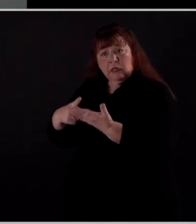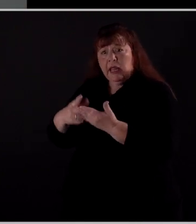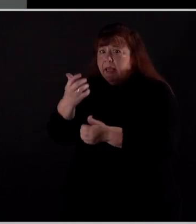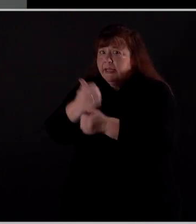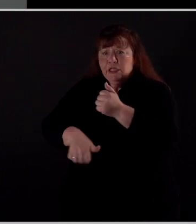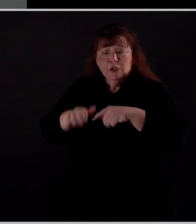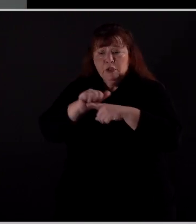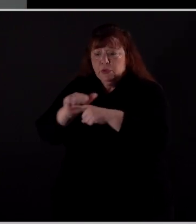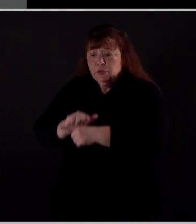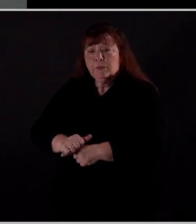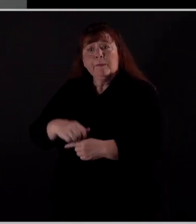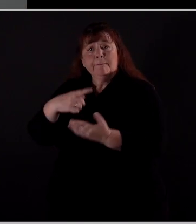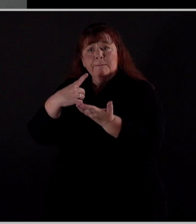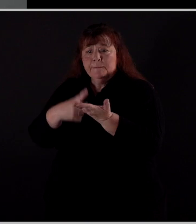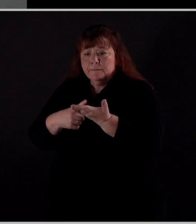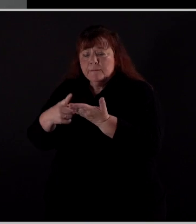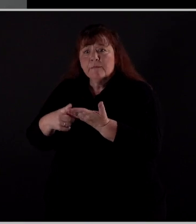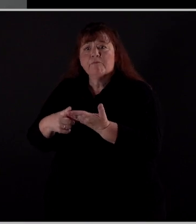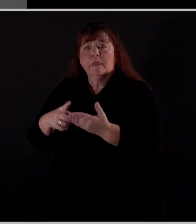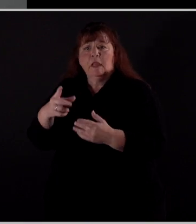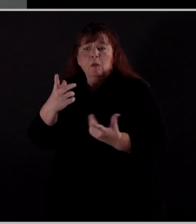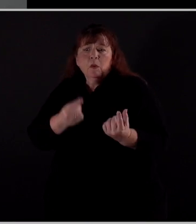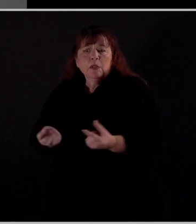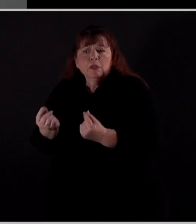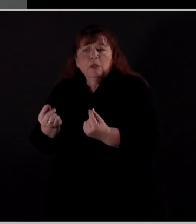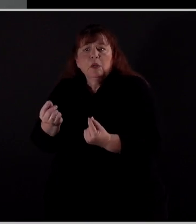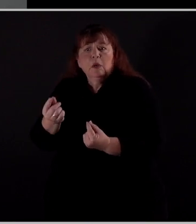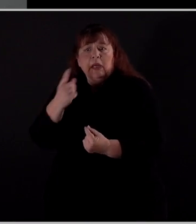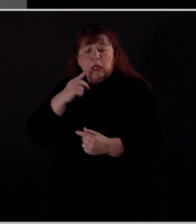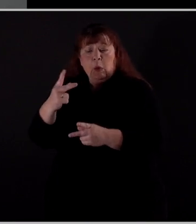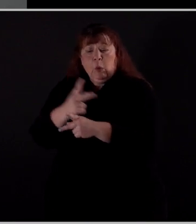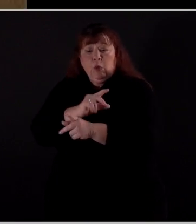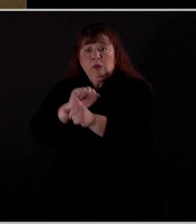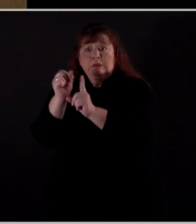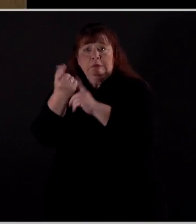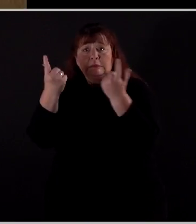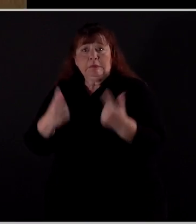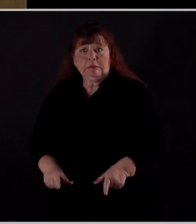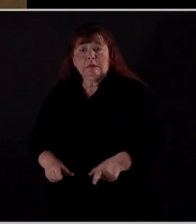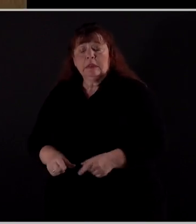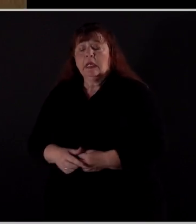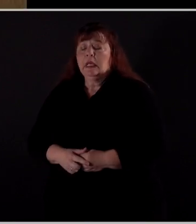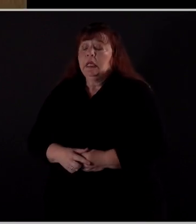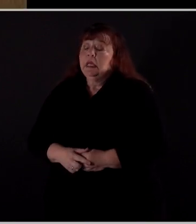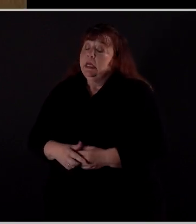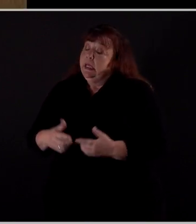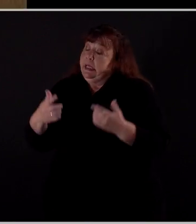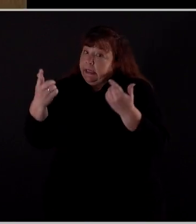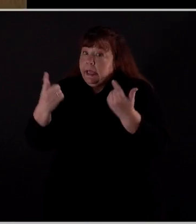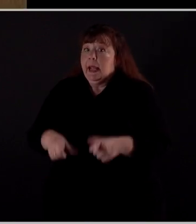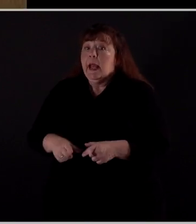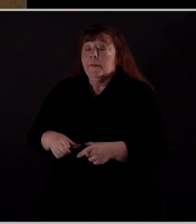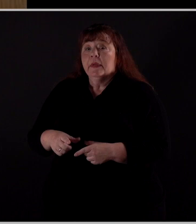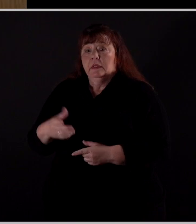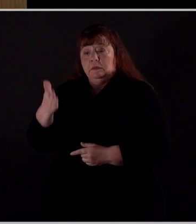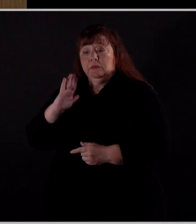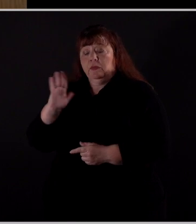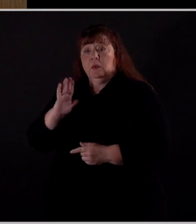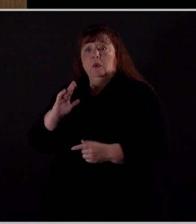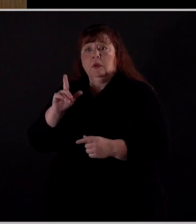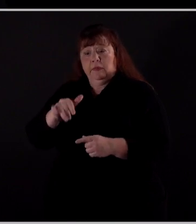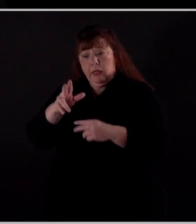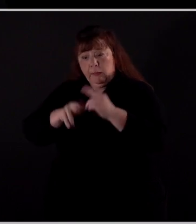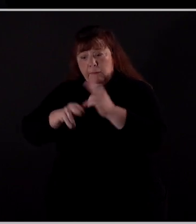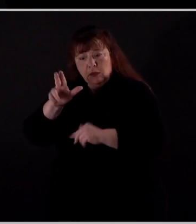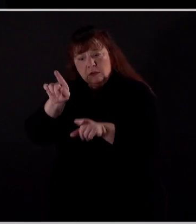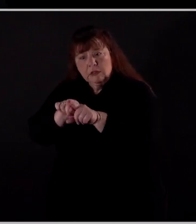trainings. And we talked about, hey, what are we going to do in a worst case scenario? And unfortunately, it's exactly what happened in that